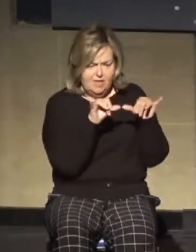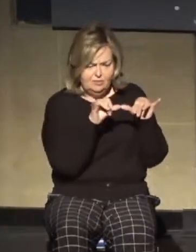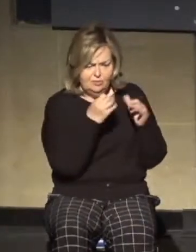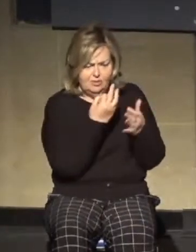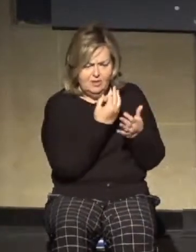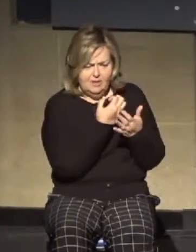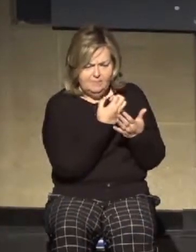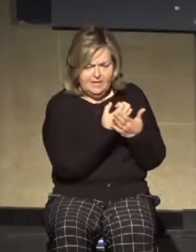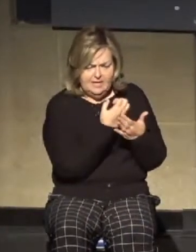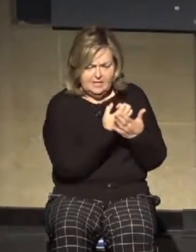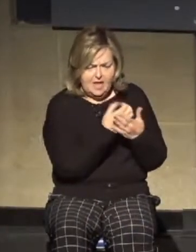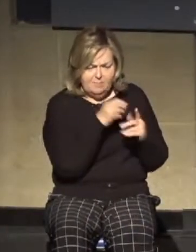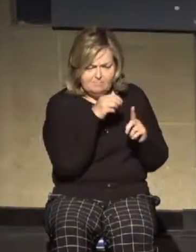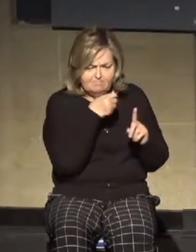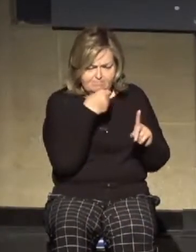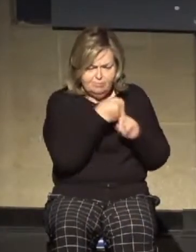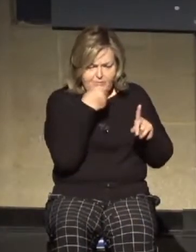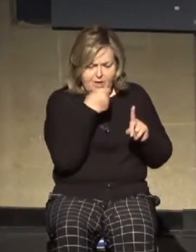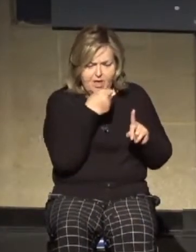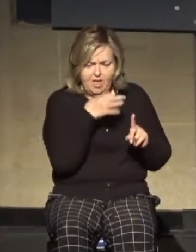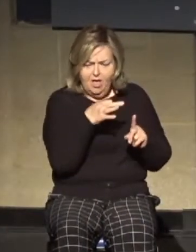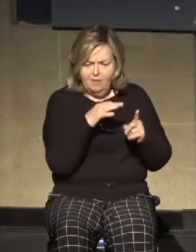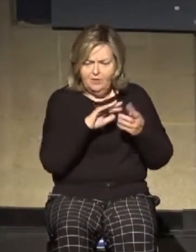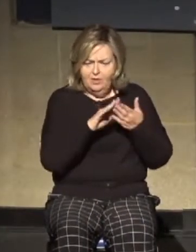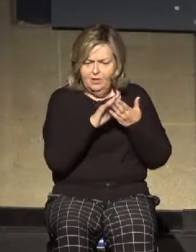impact. What they found is that the